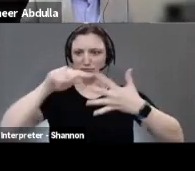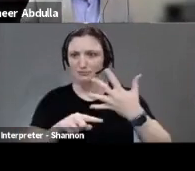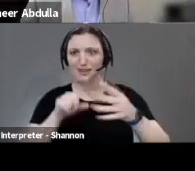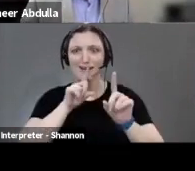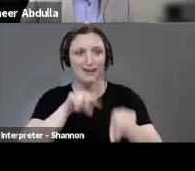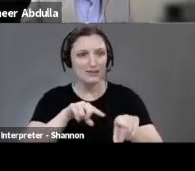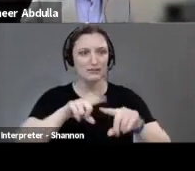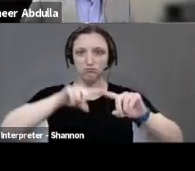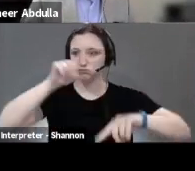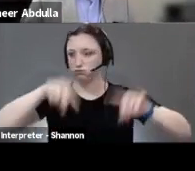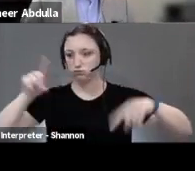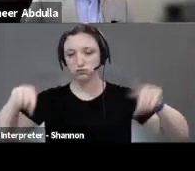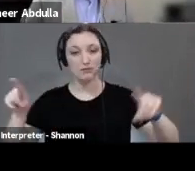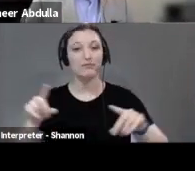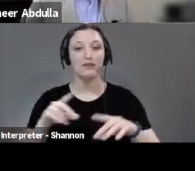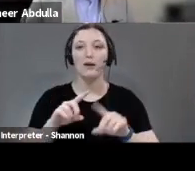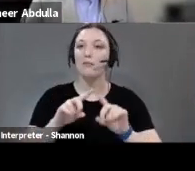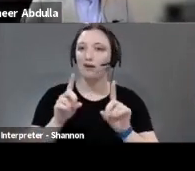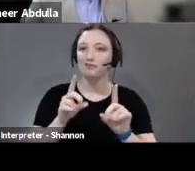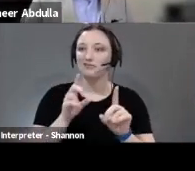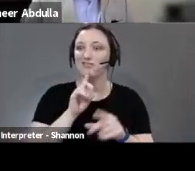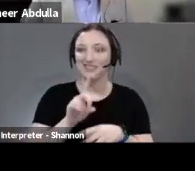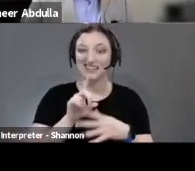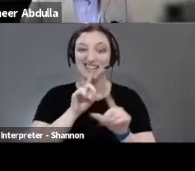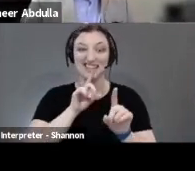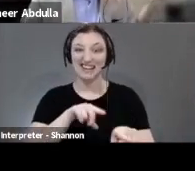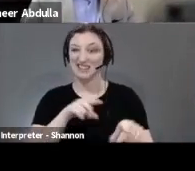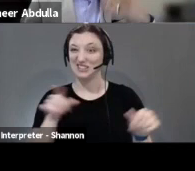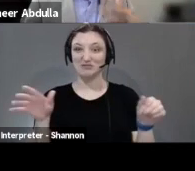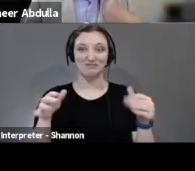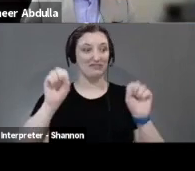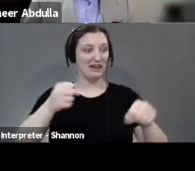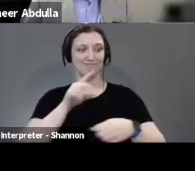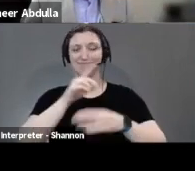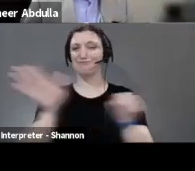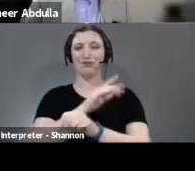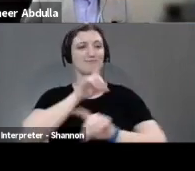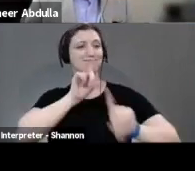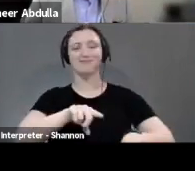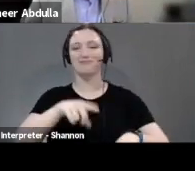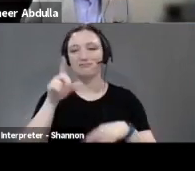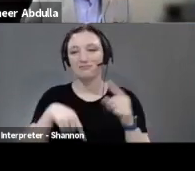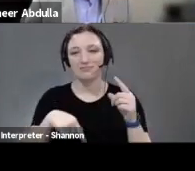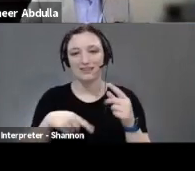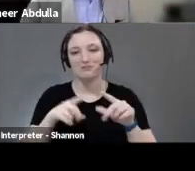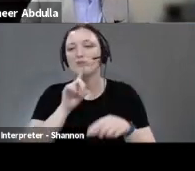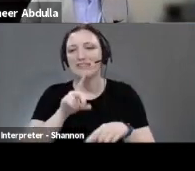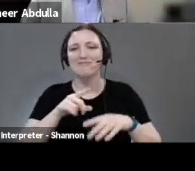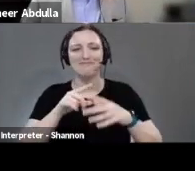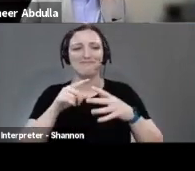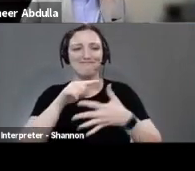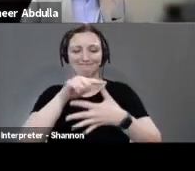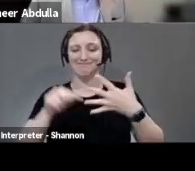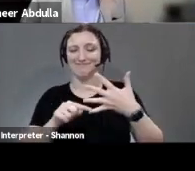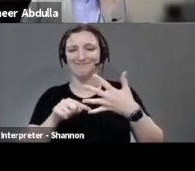answer. There is a mathematical best form, and I'll show you that, and we'll go through an example of that a bit later on.